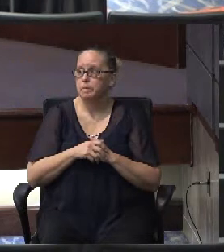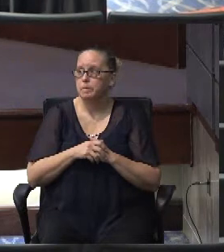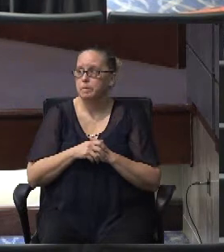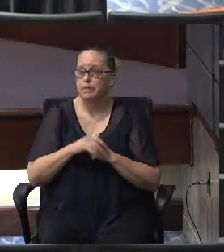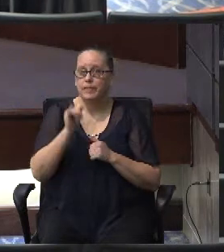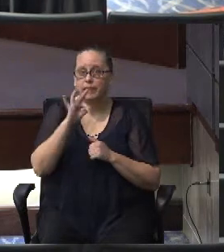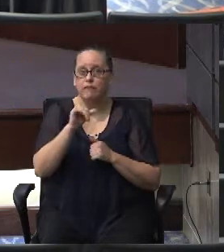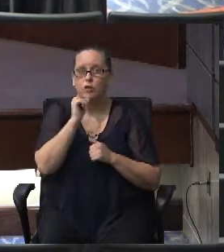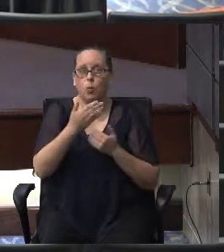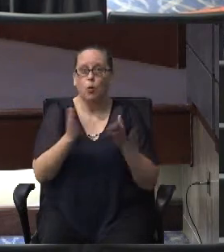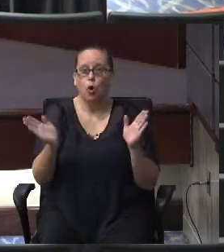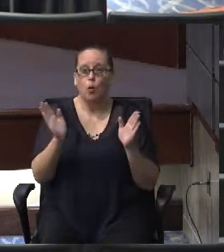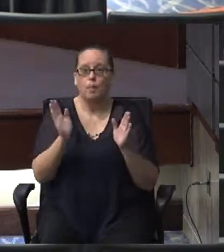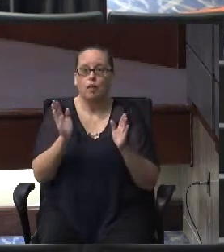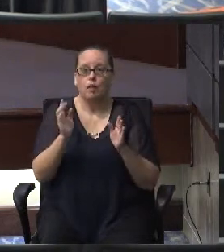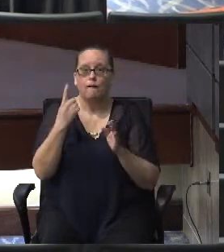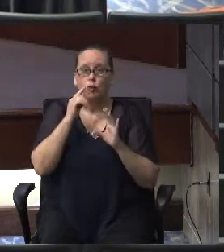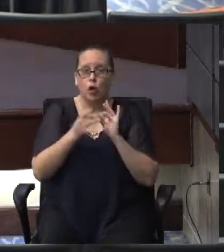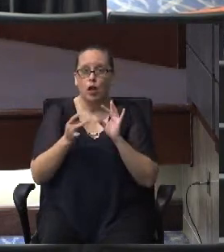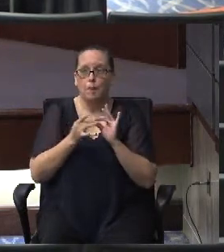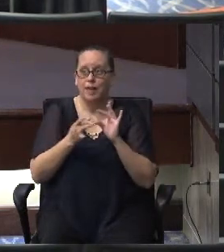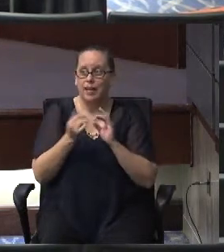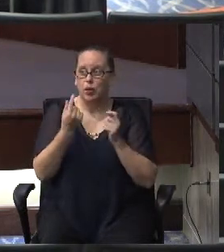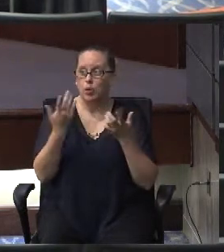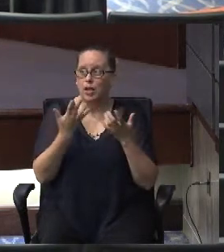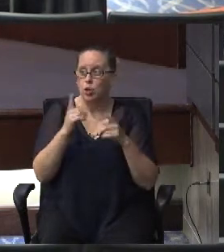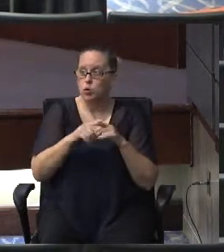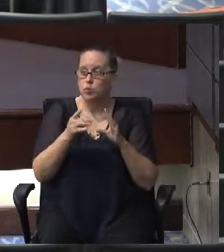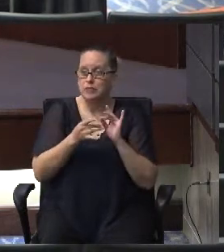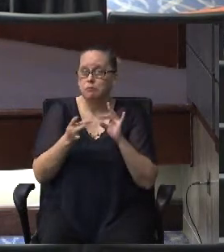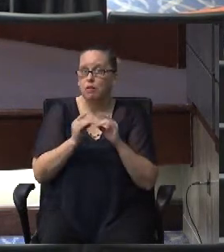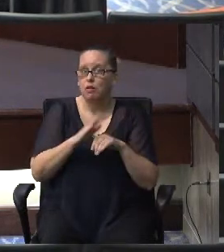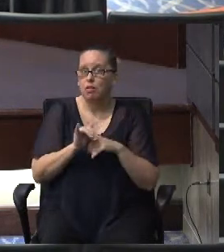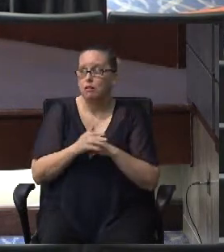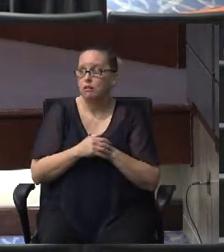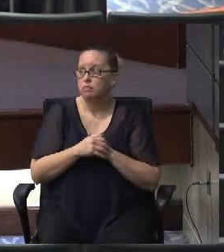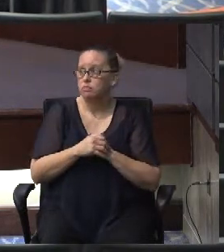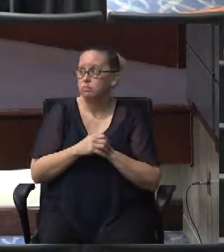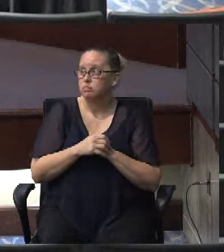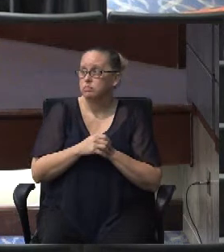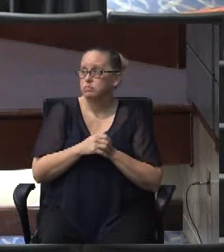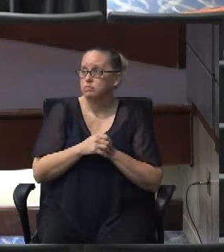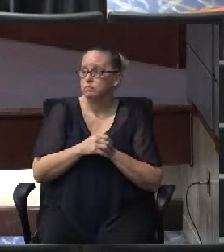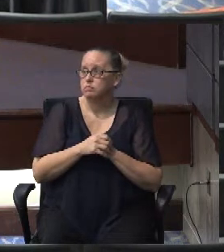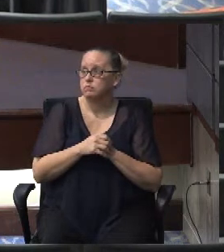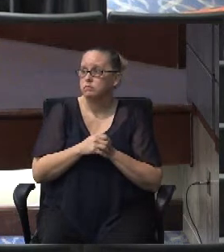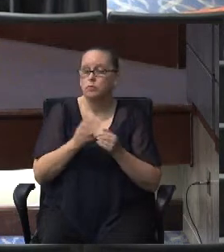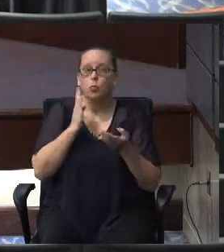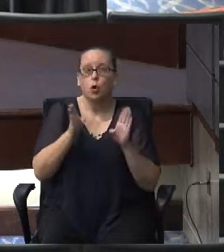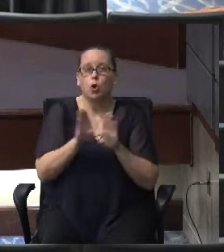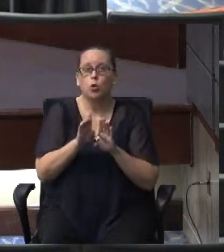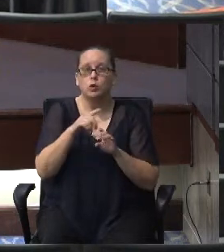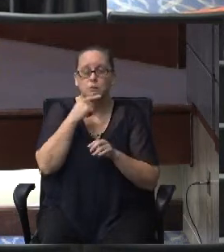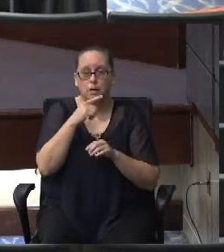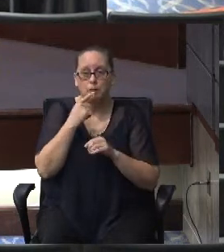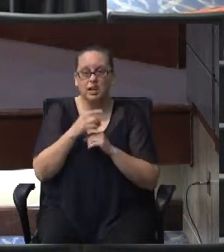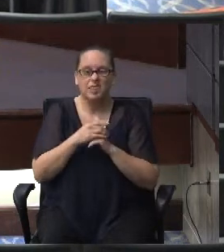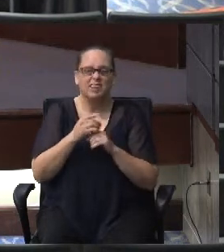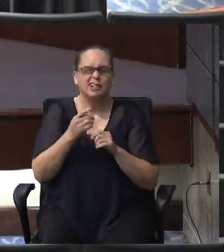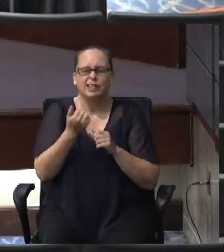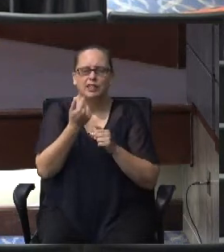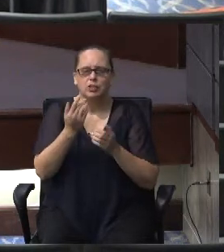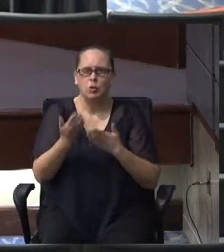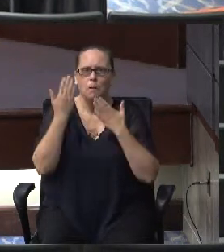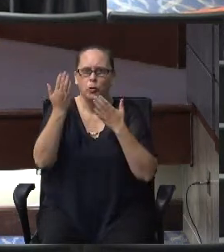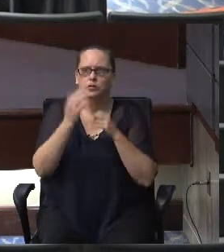If not, we will open up a public hearing for comment. Is there anyone here to speak on this item? If not, we'll close the public hearing. Is there a